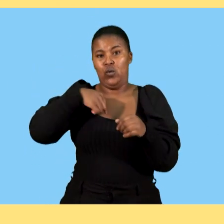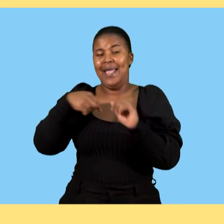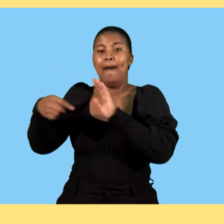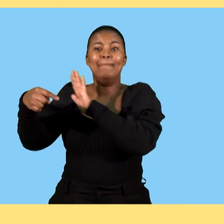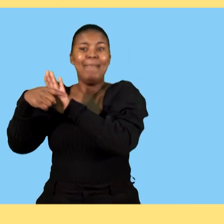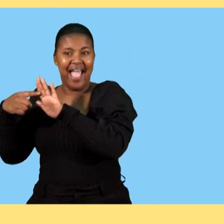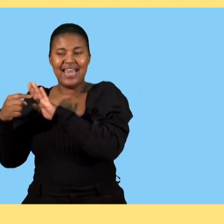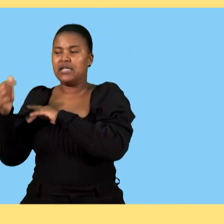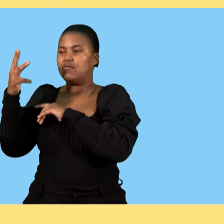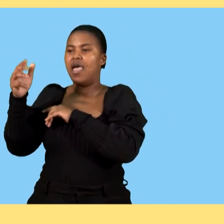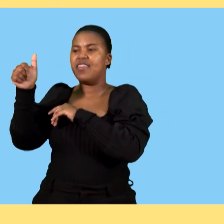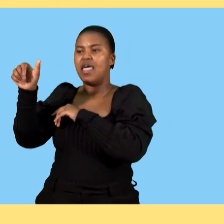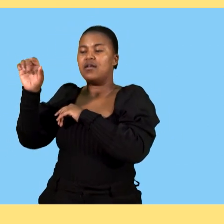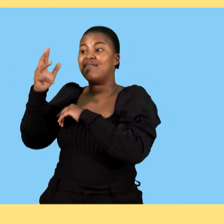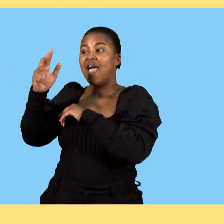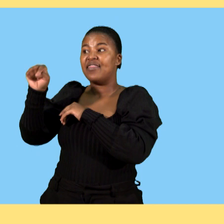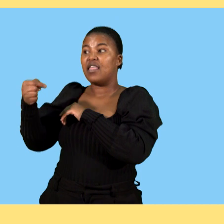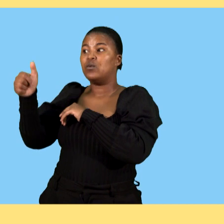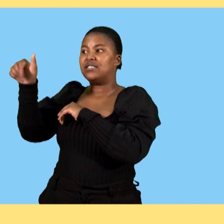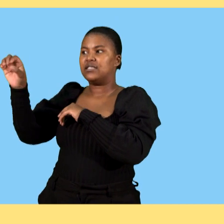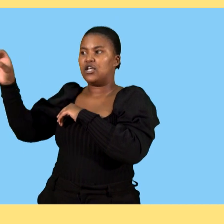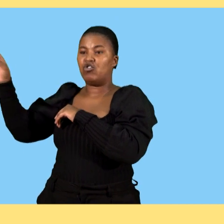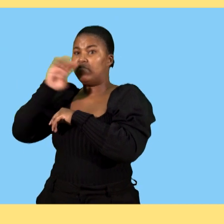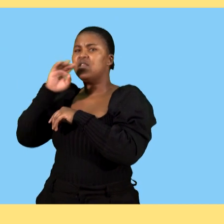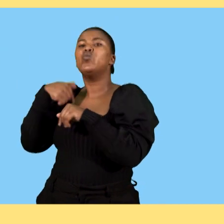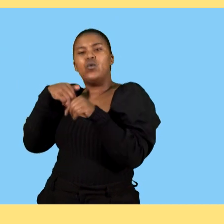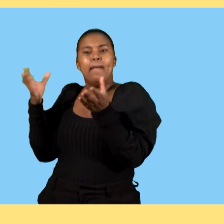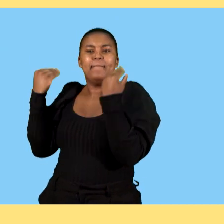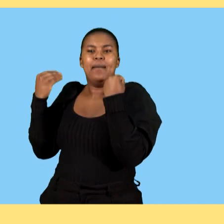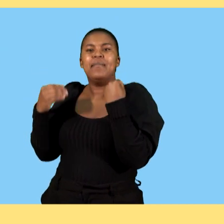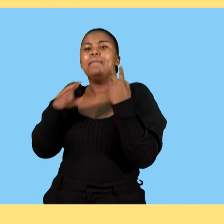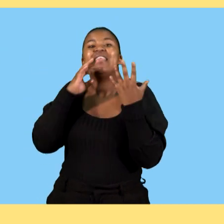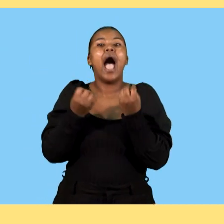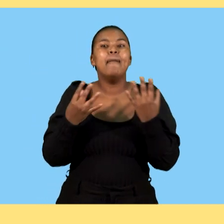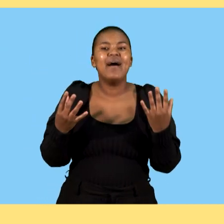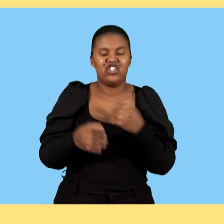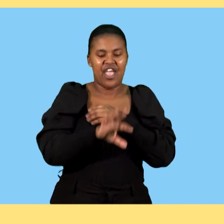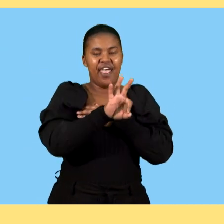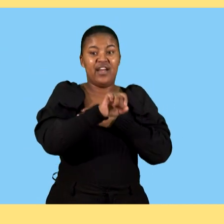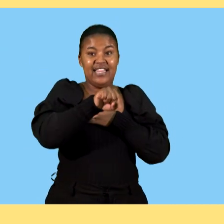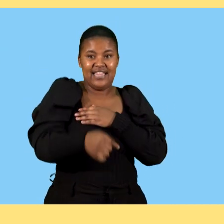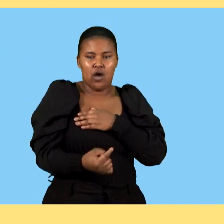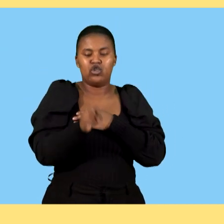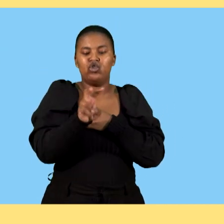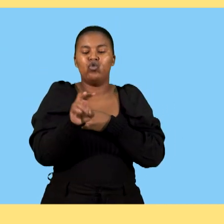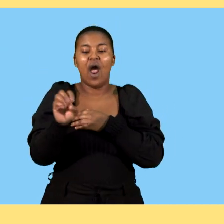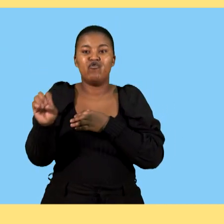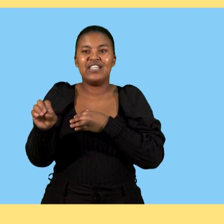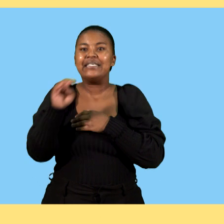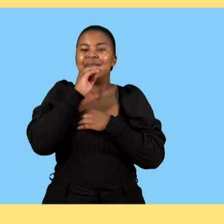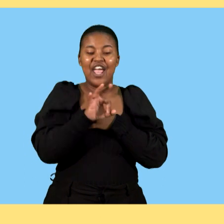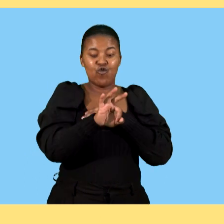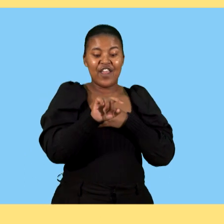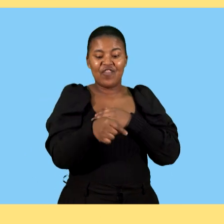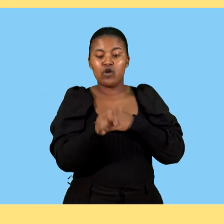received, which is 9,600. That gives you the difference of 3,200. This is interest